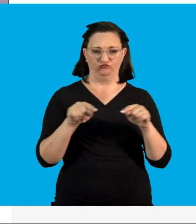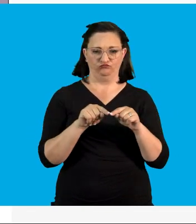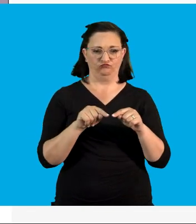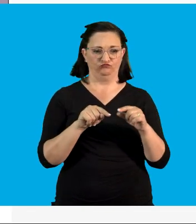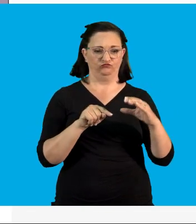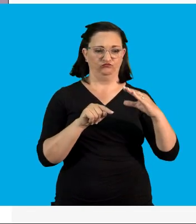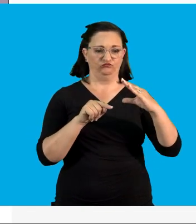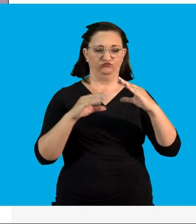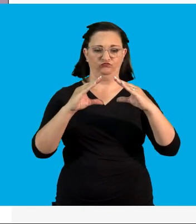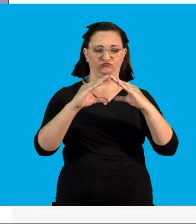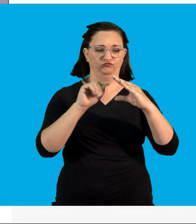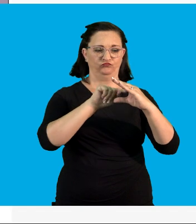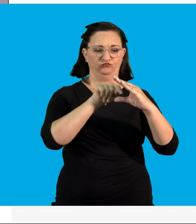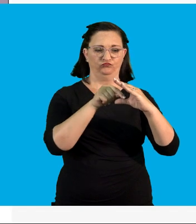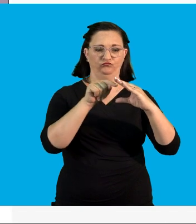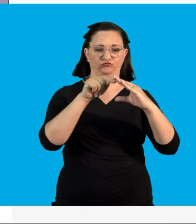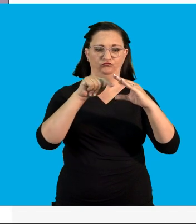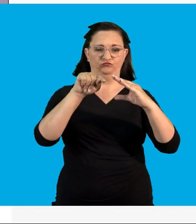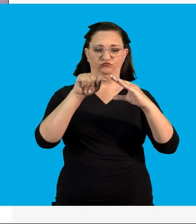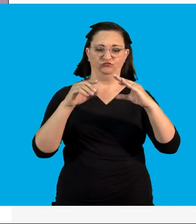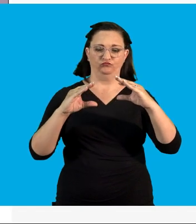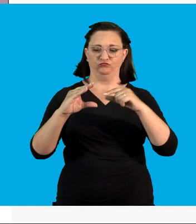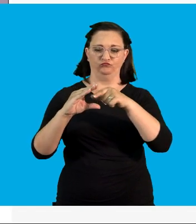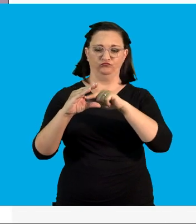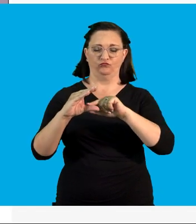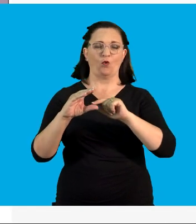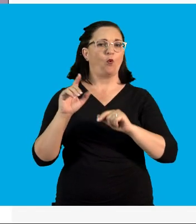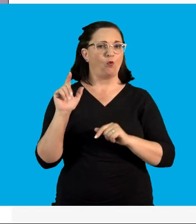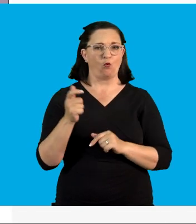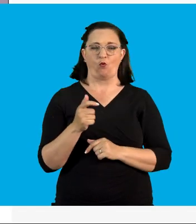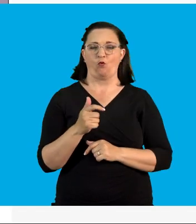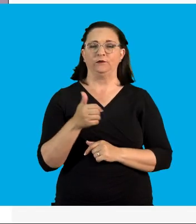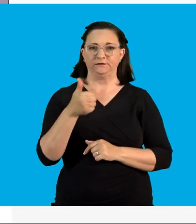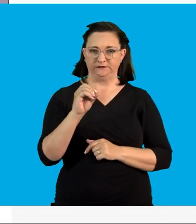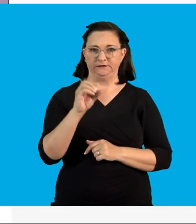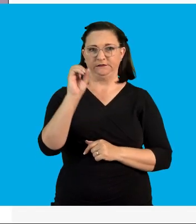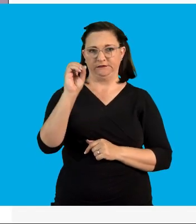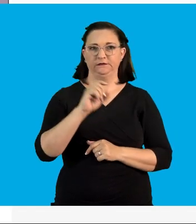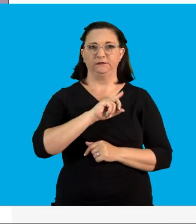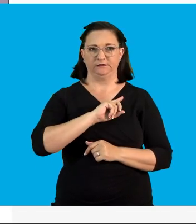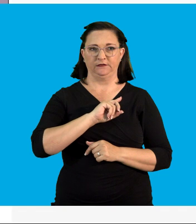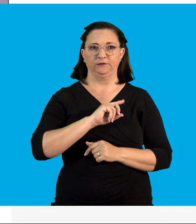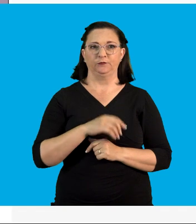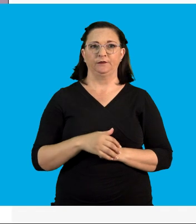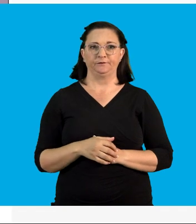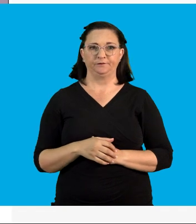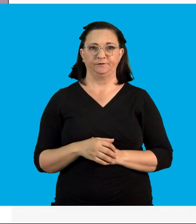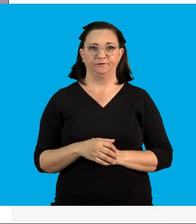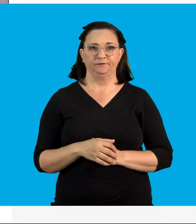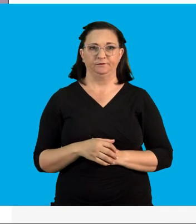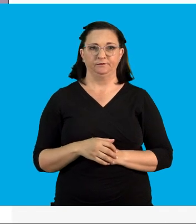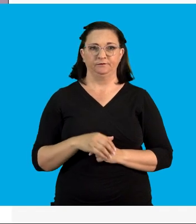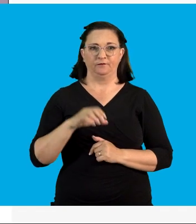60 degrees of all 3 angles, and we call that an equilateral triangle. So now we know that triangle